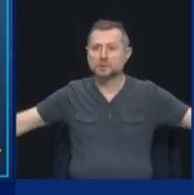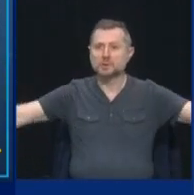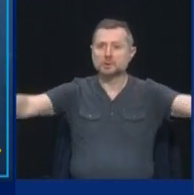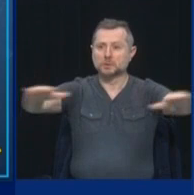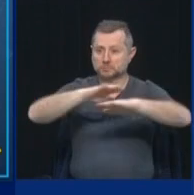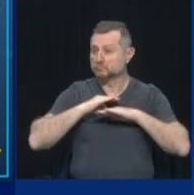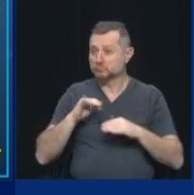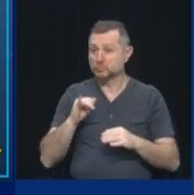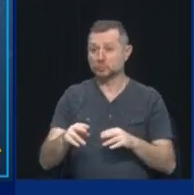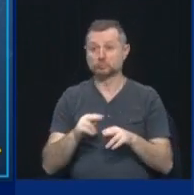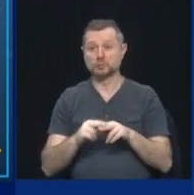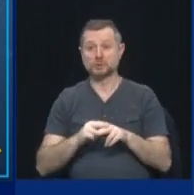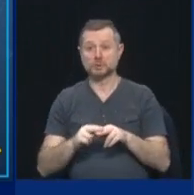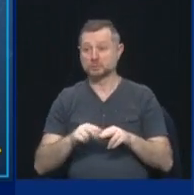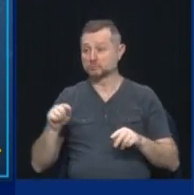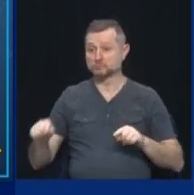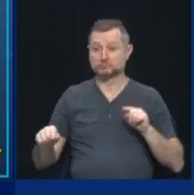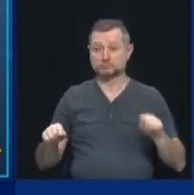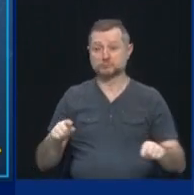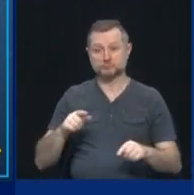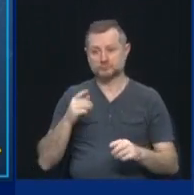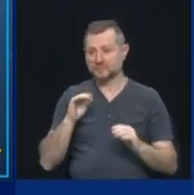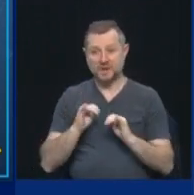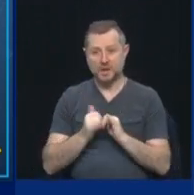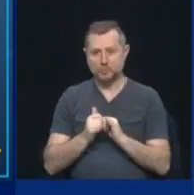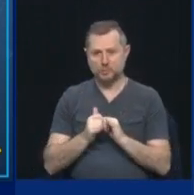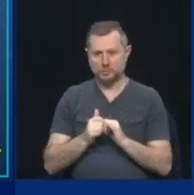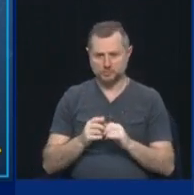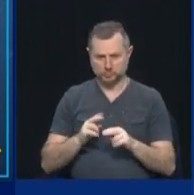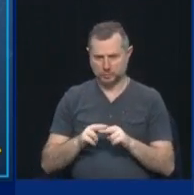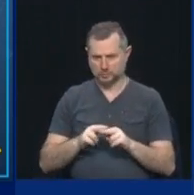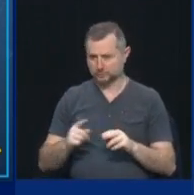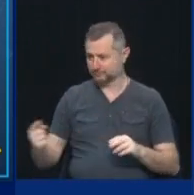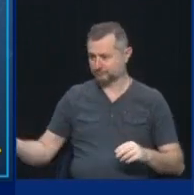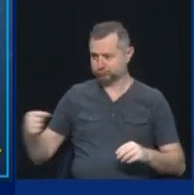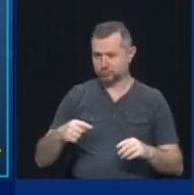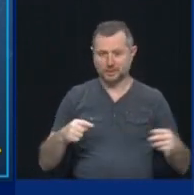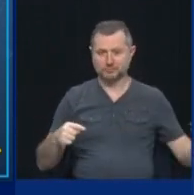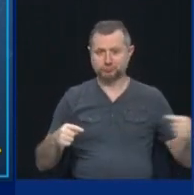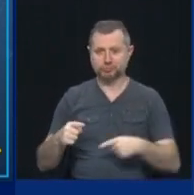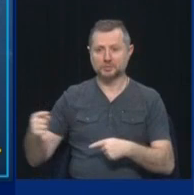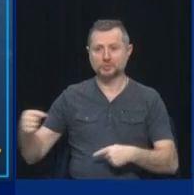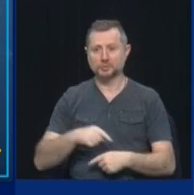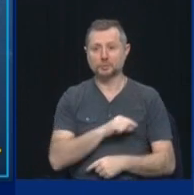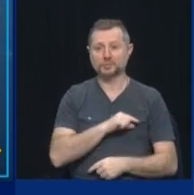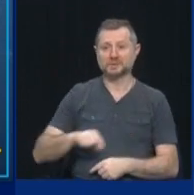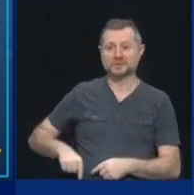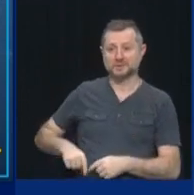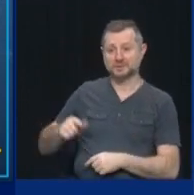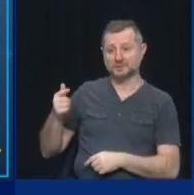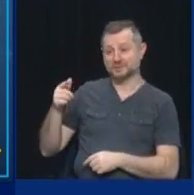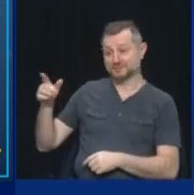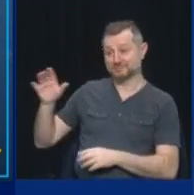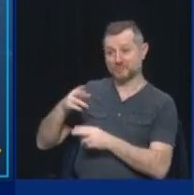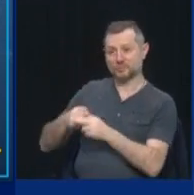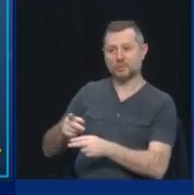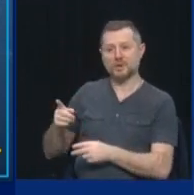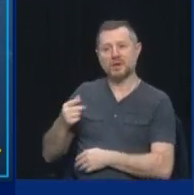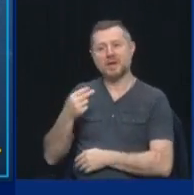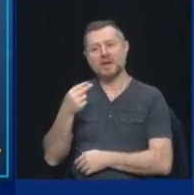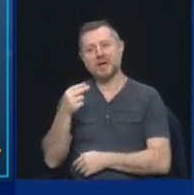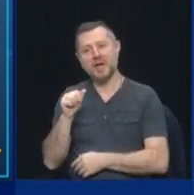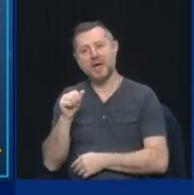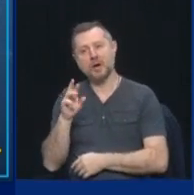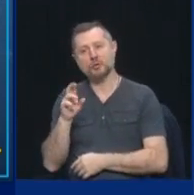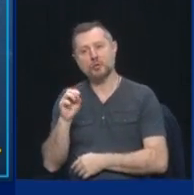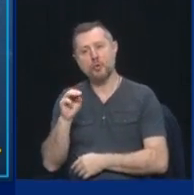have to transfer in Queens through what's called the Harold interlocking. Don't ask me why